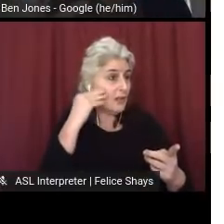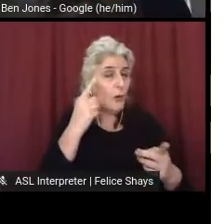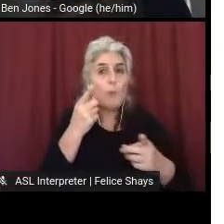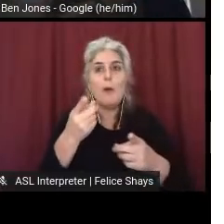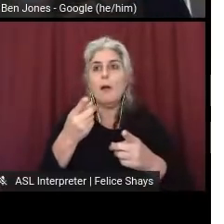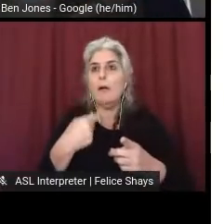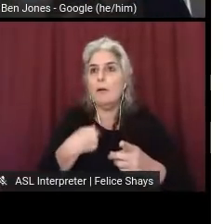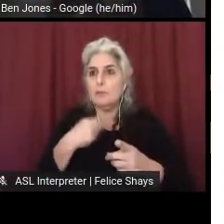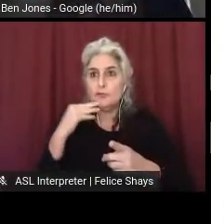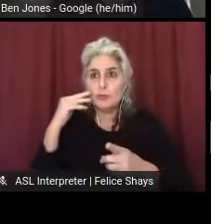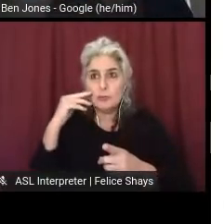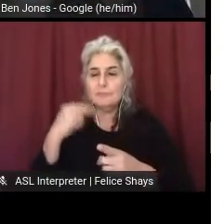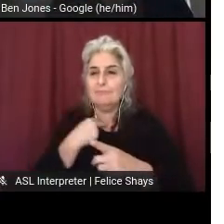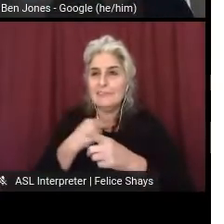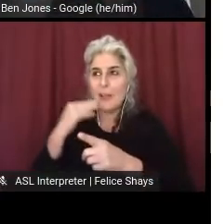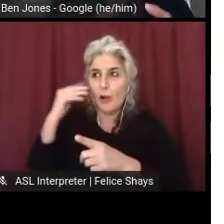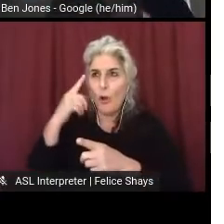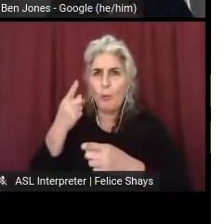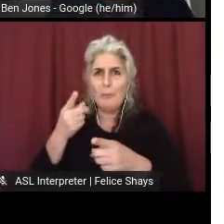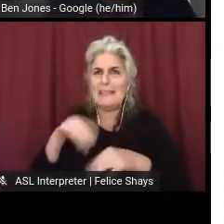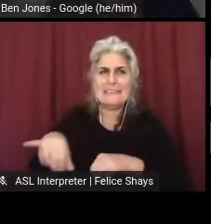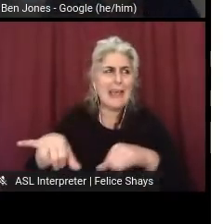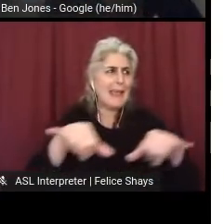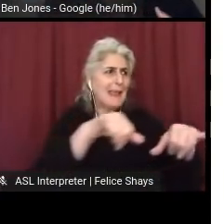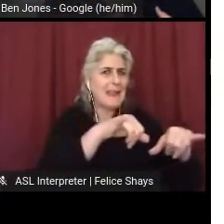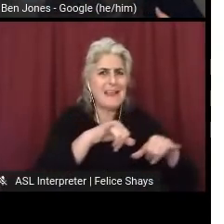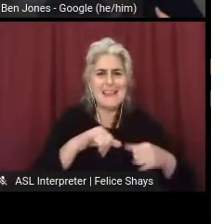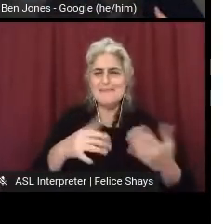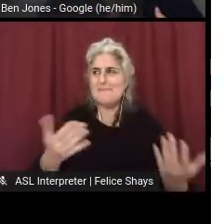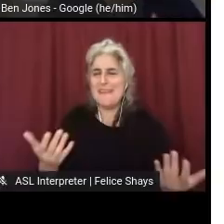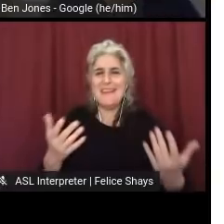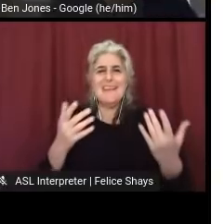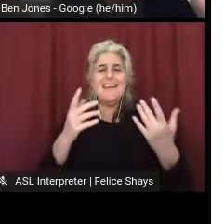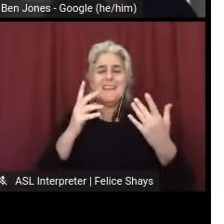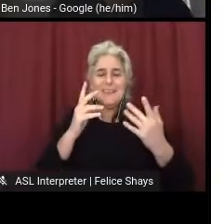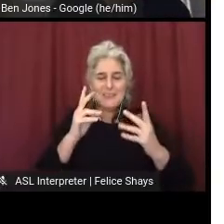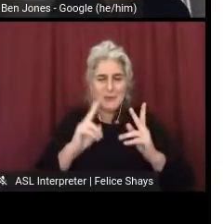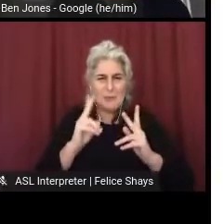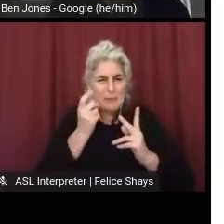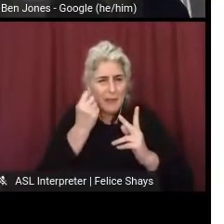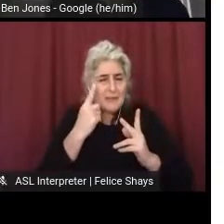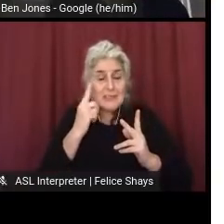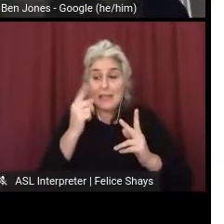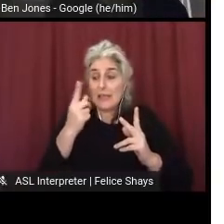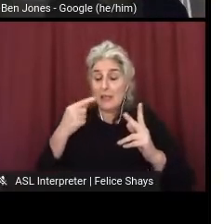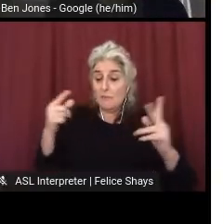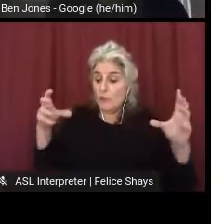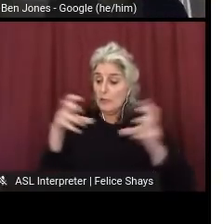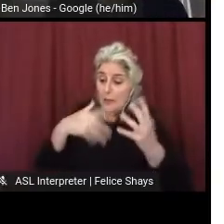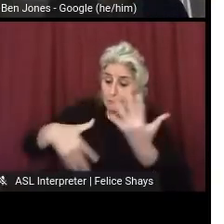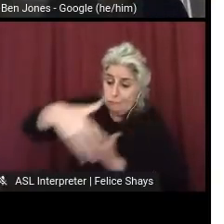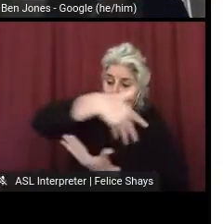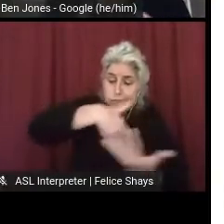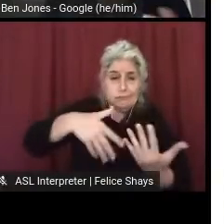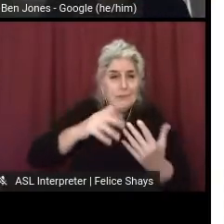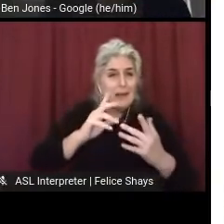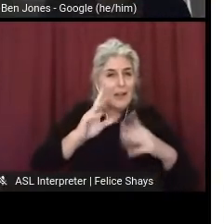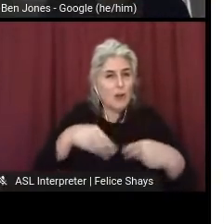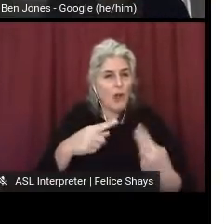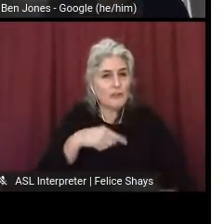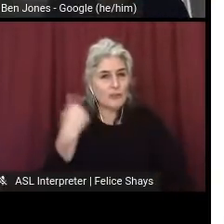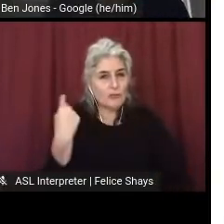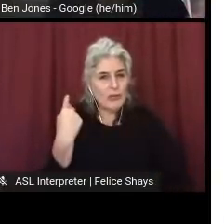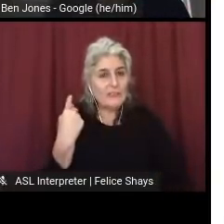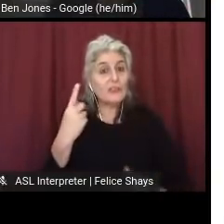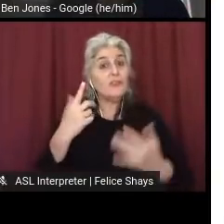can't get a lot of people together without risk. And so there is a whole new space of storytelling that is available to us. We have permission